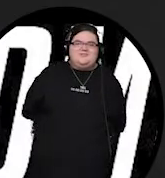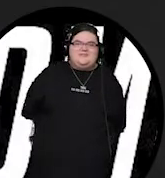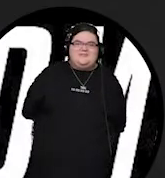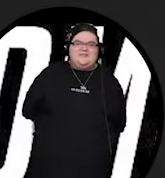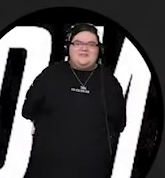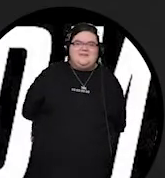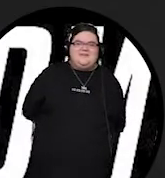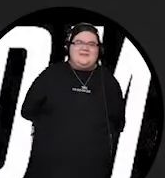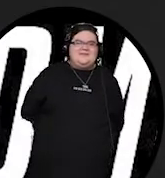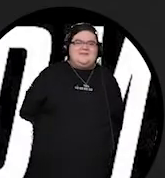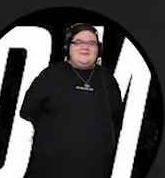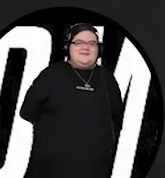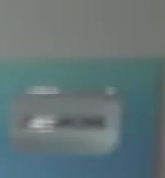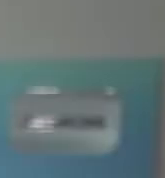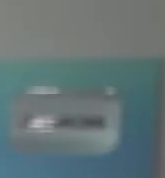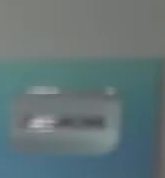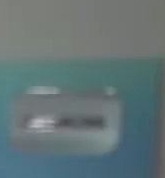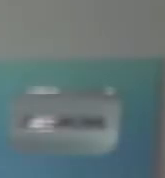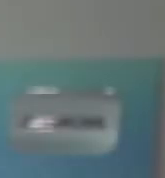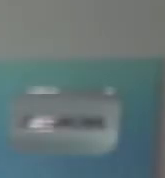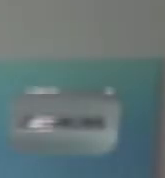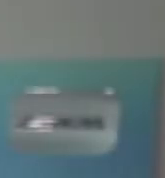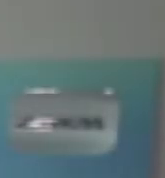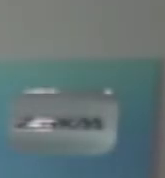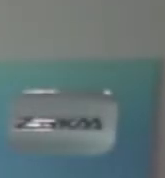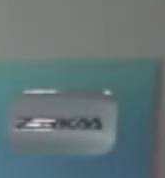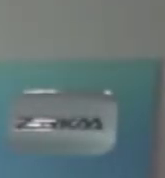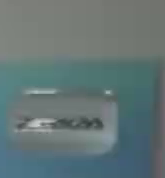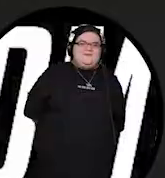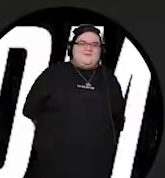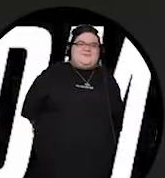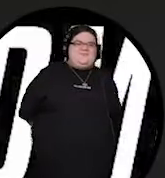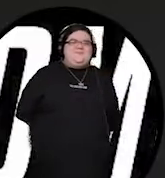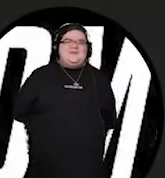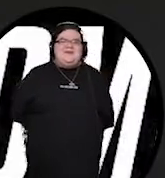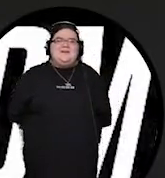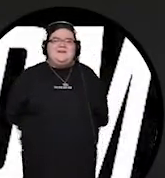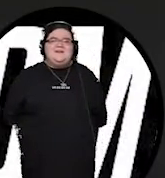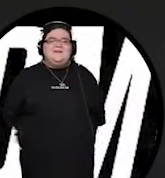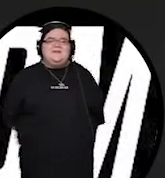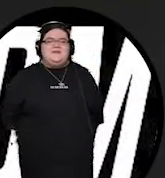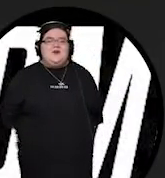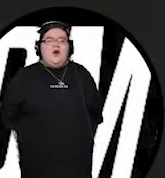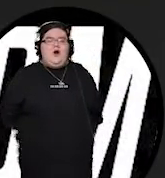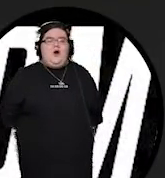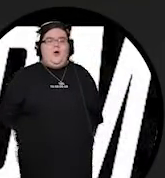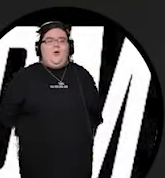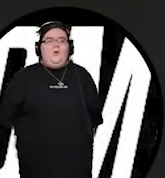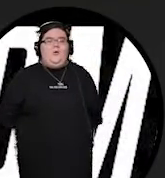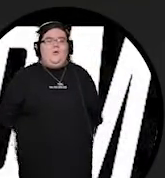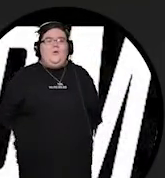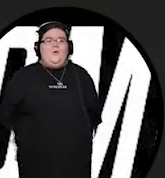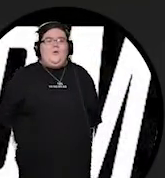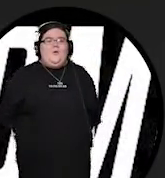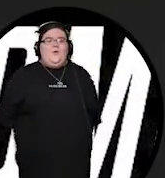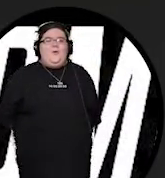Oh. Oh, the weight's half the end. That could have been a lot worse. This part, I can't lift it yourself. It just gets stuck on you. You look and do something cool. Me.